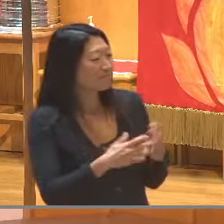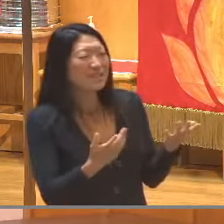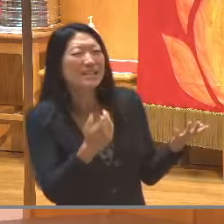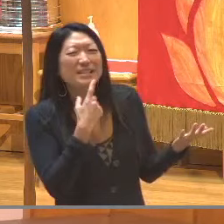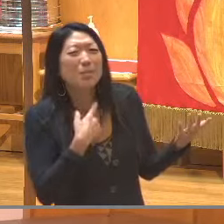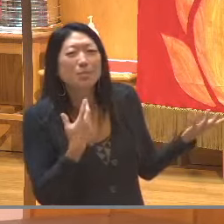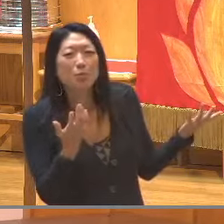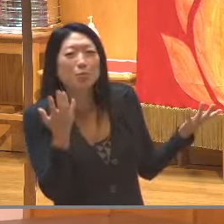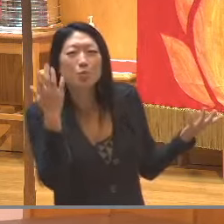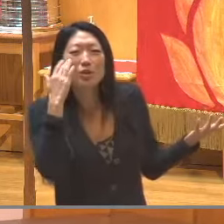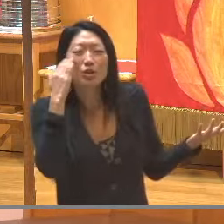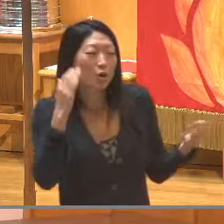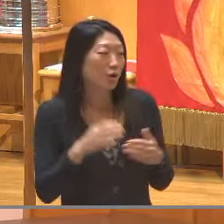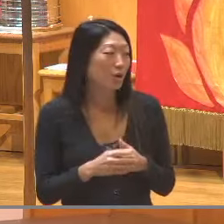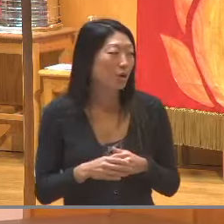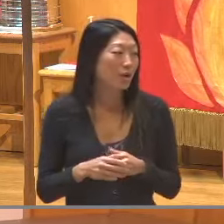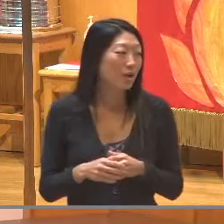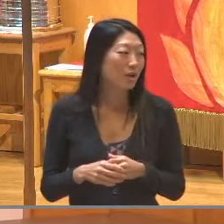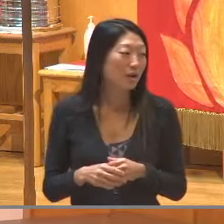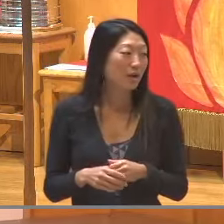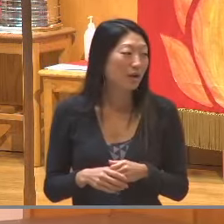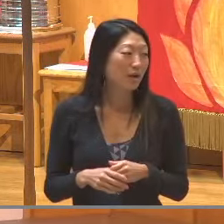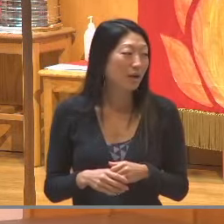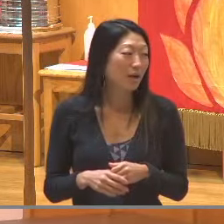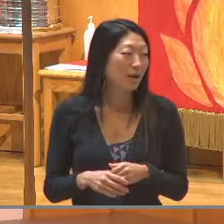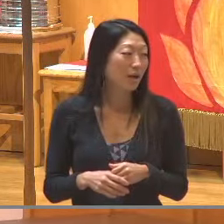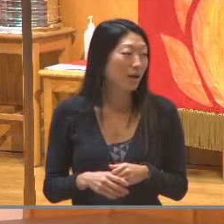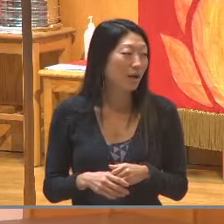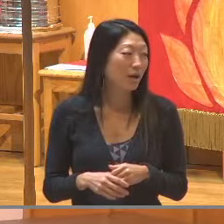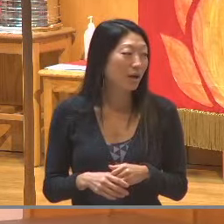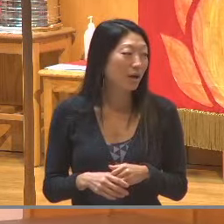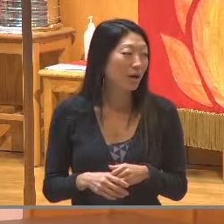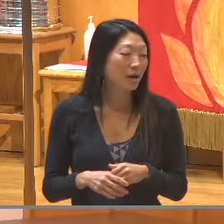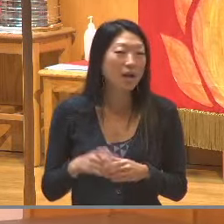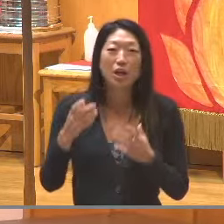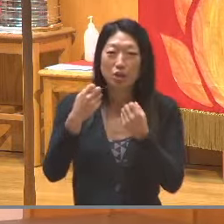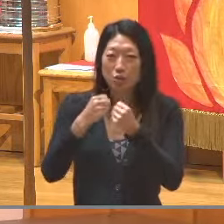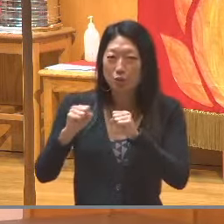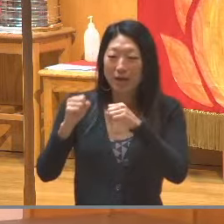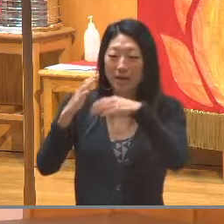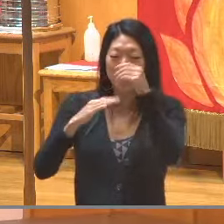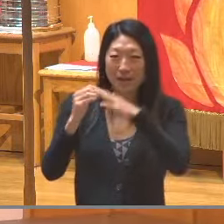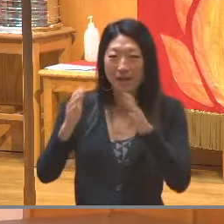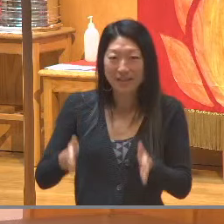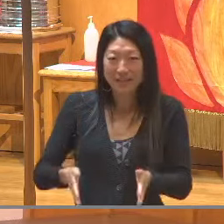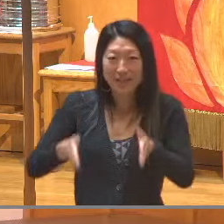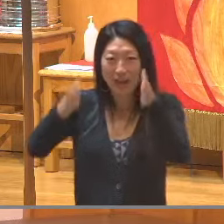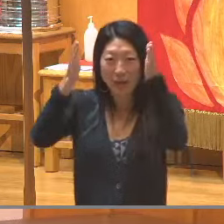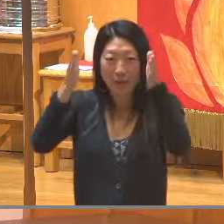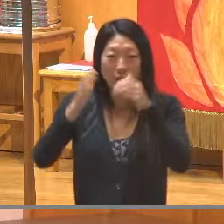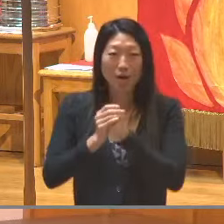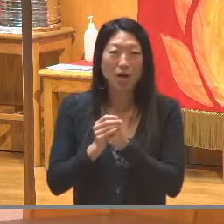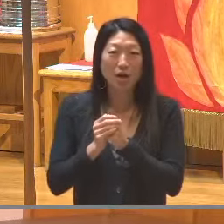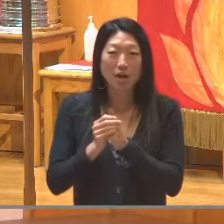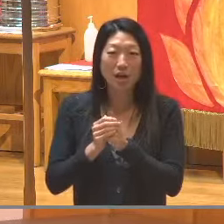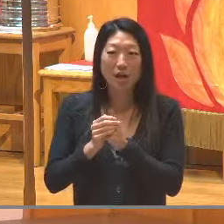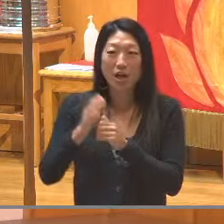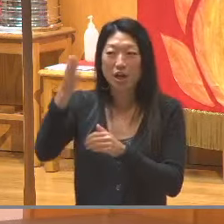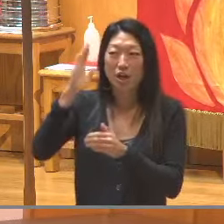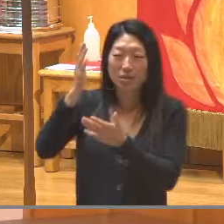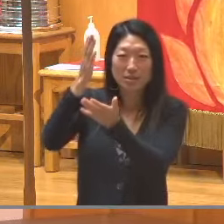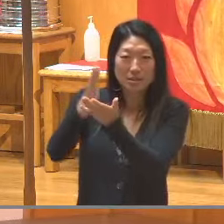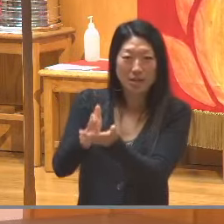that story. About getting high. Emma. They were trying to build a tower to heaven, and God stopped them,